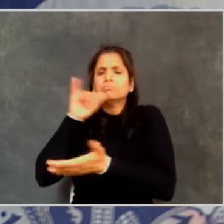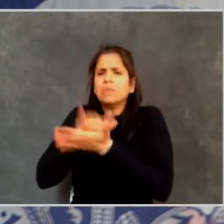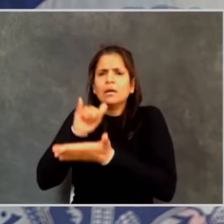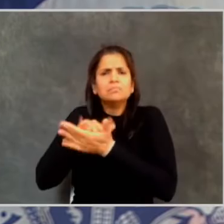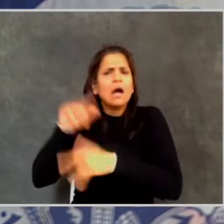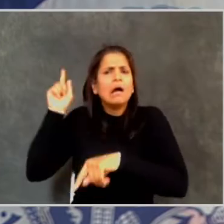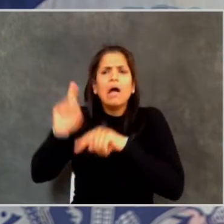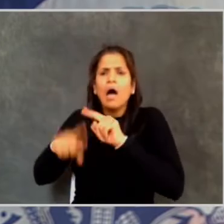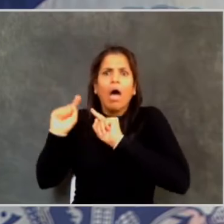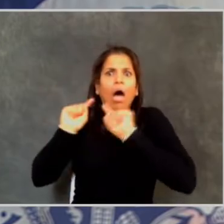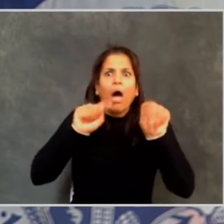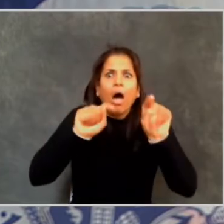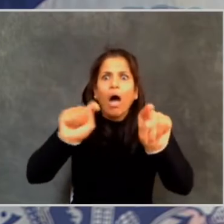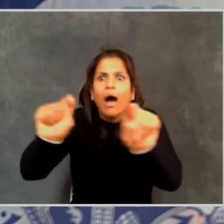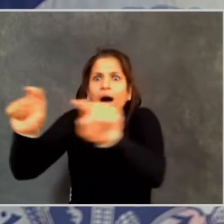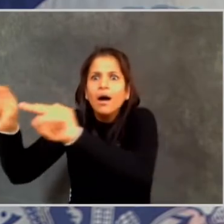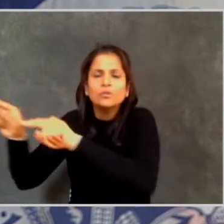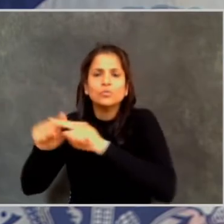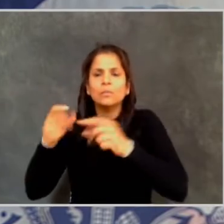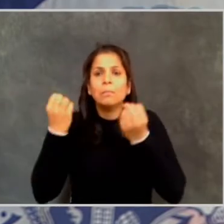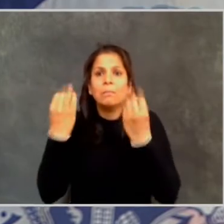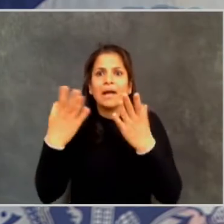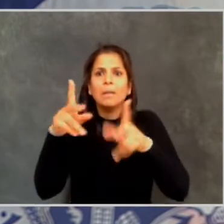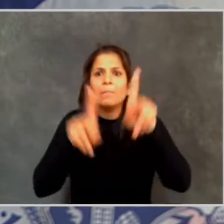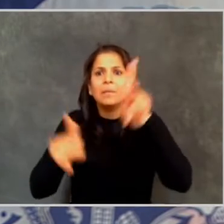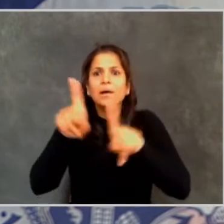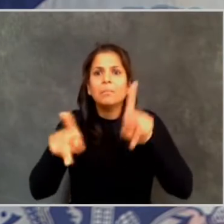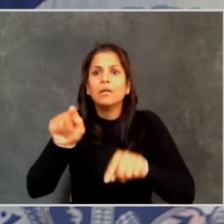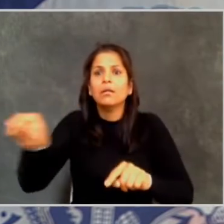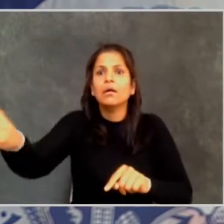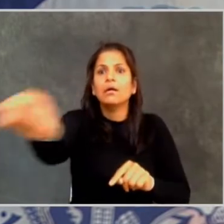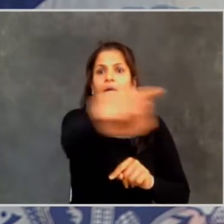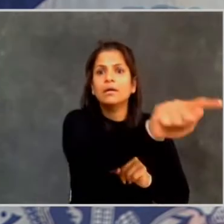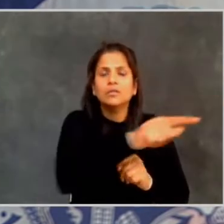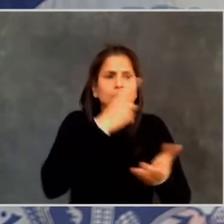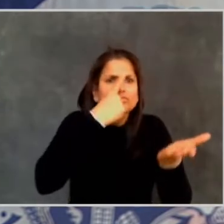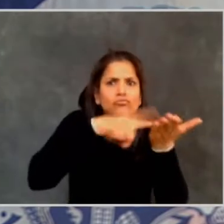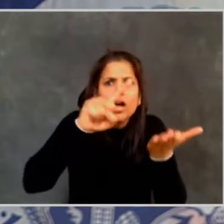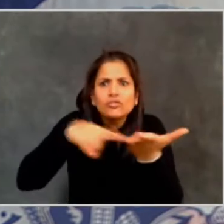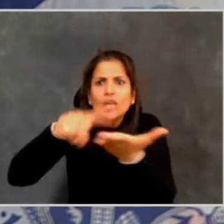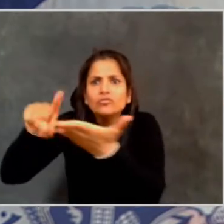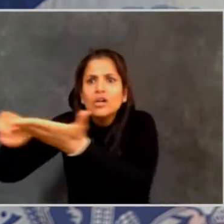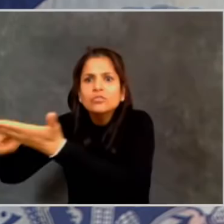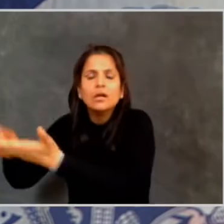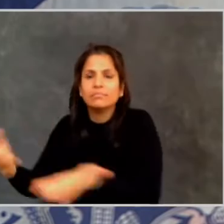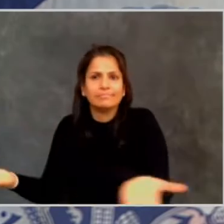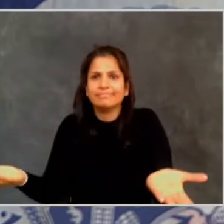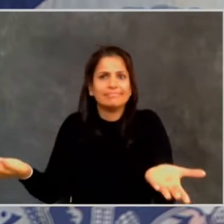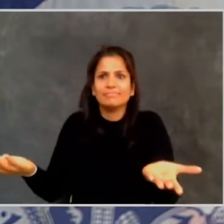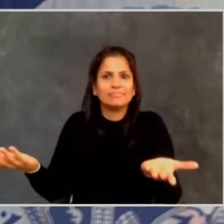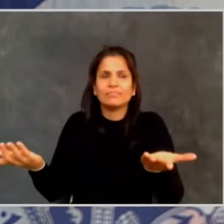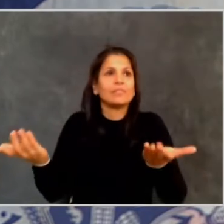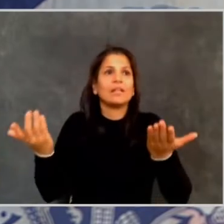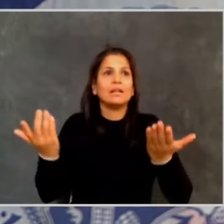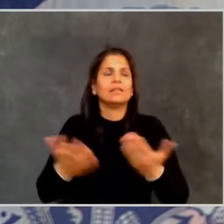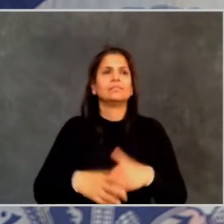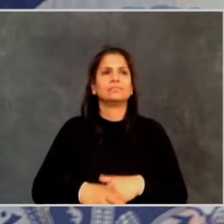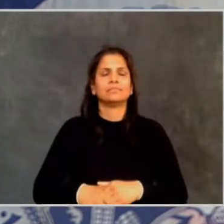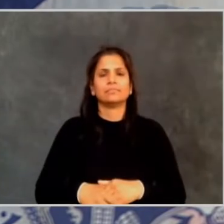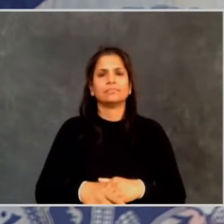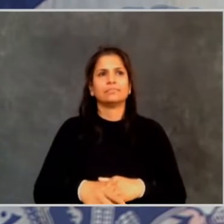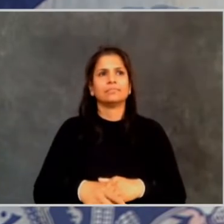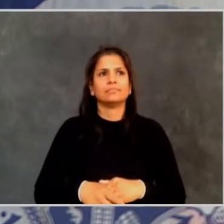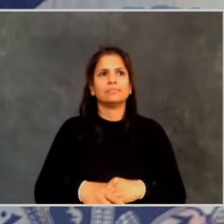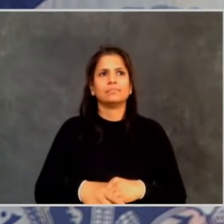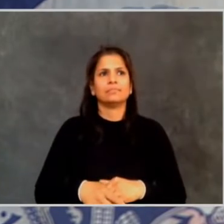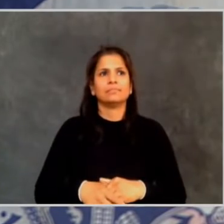much worse. And every healthcare worker was going to be needed in the hospitals and then some. All the PPEs would be taken up